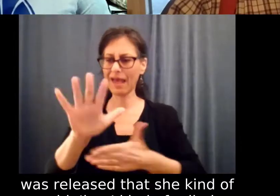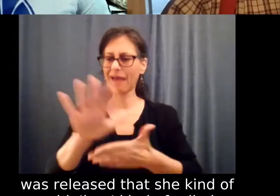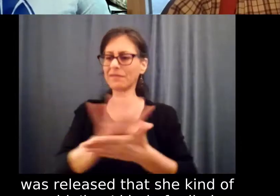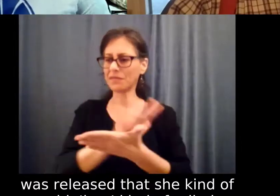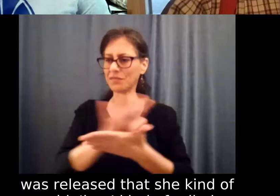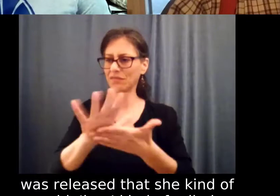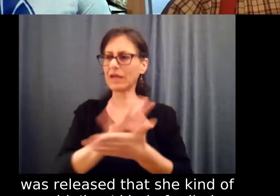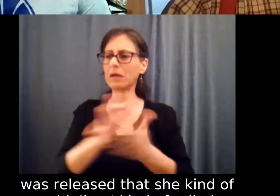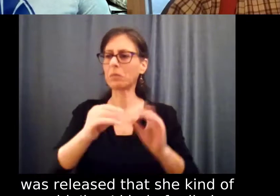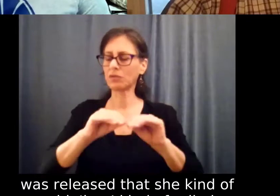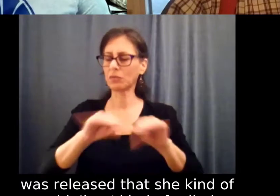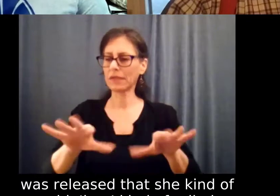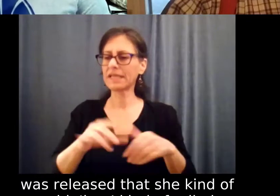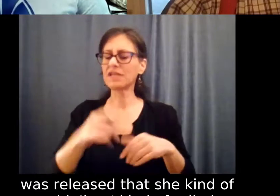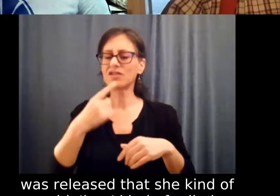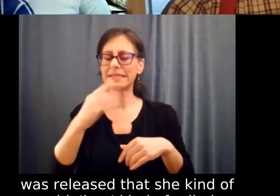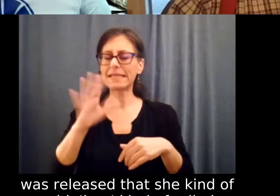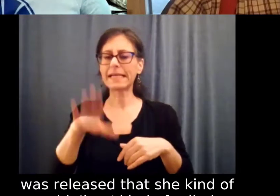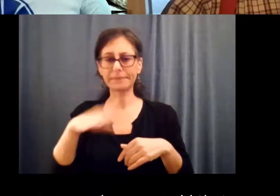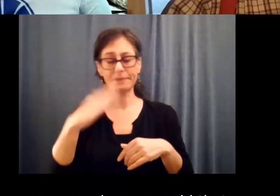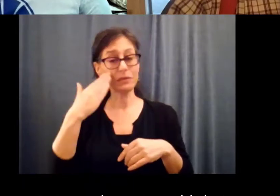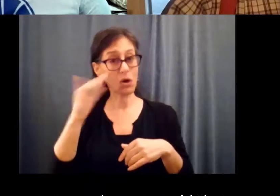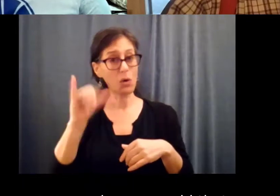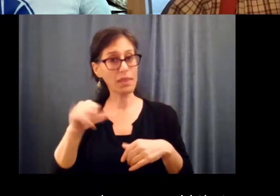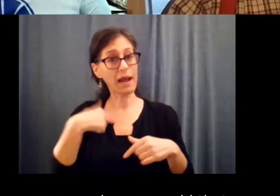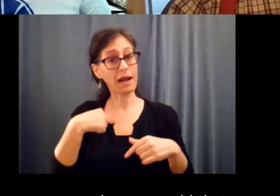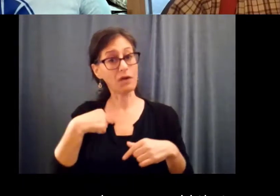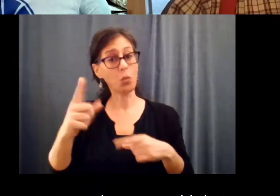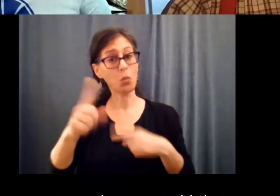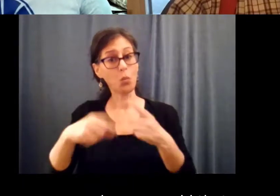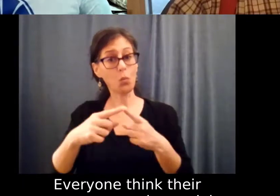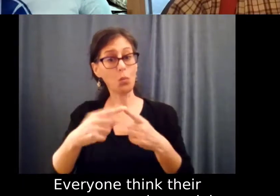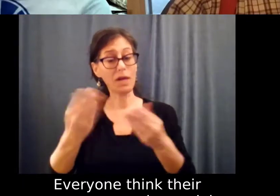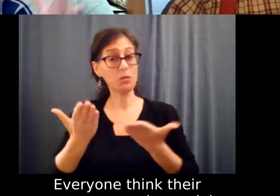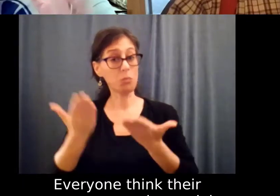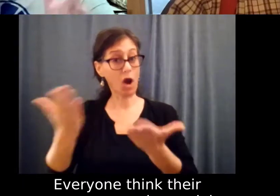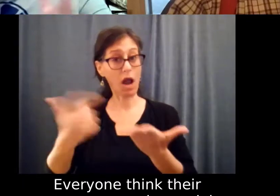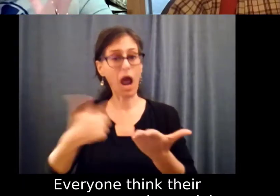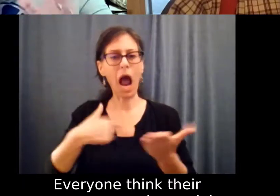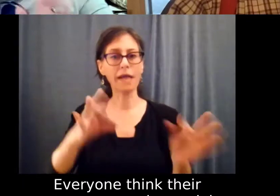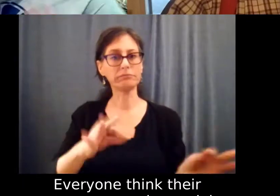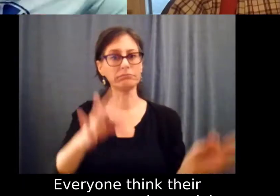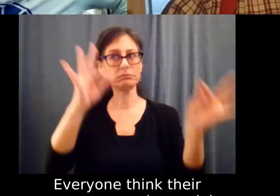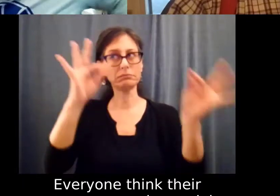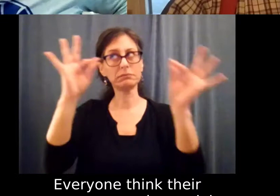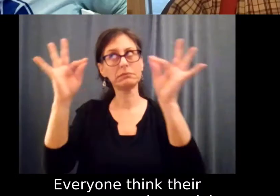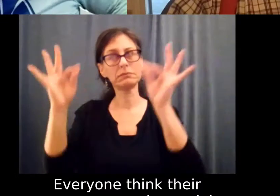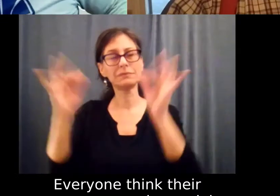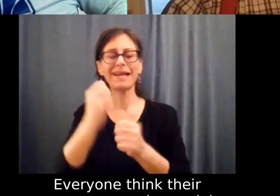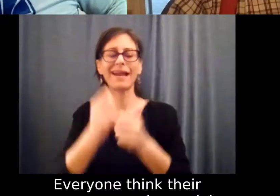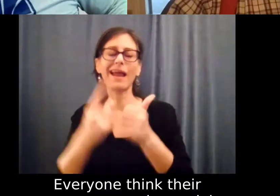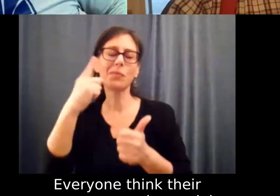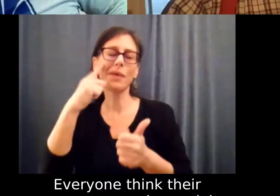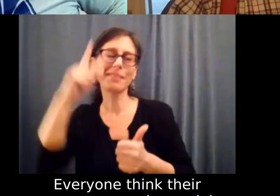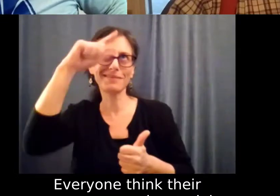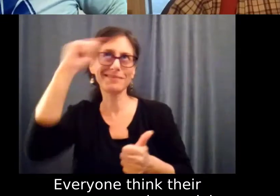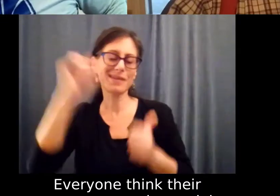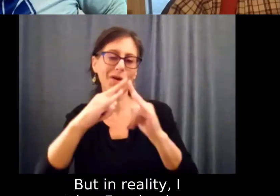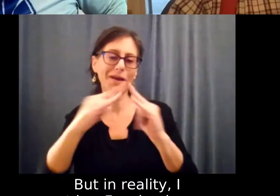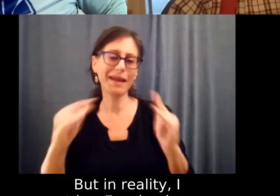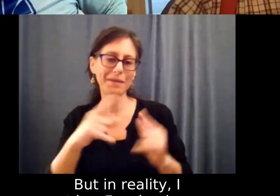released, that she kind of said, Jim, I kind of rolled my eyes when you said that. It's like everybody thinks their summer camp is